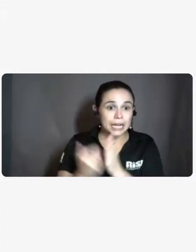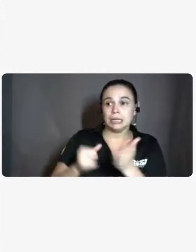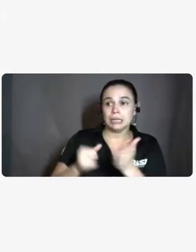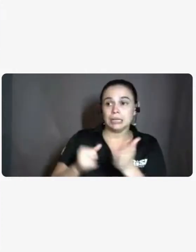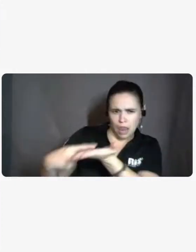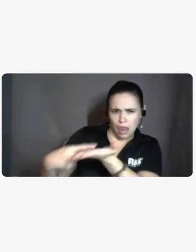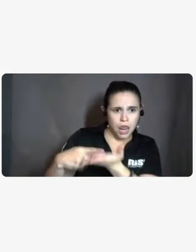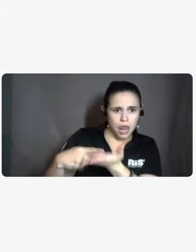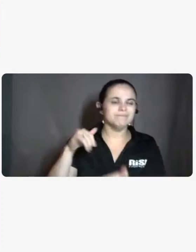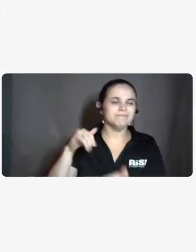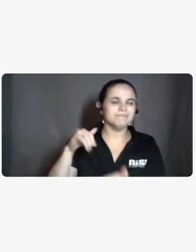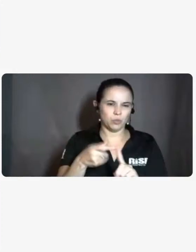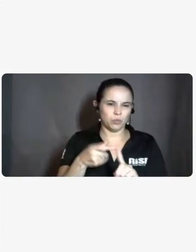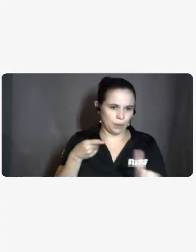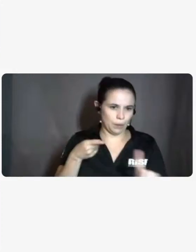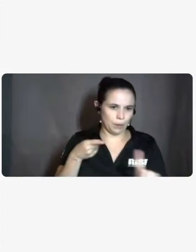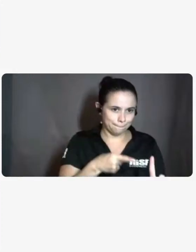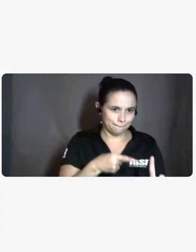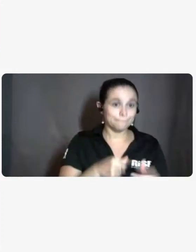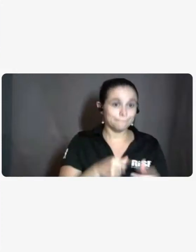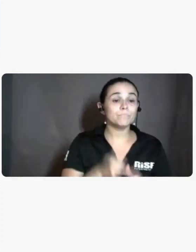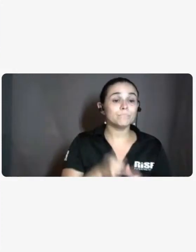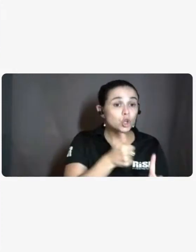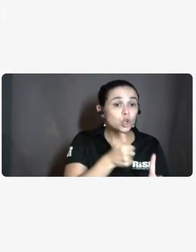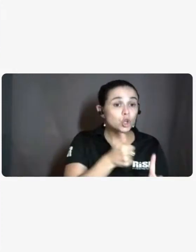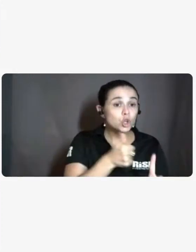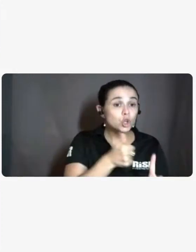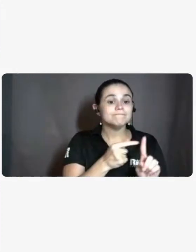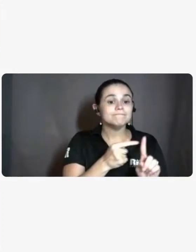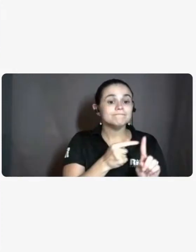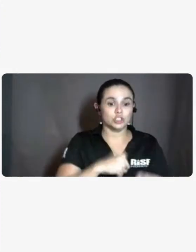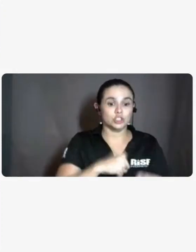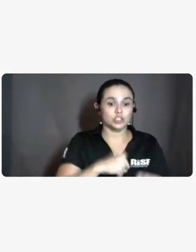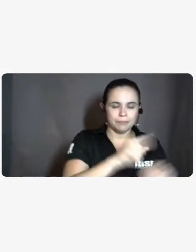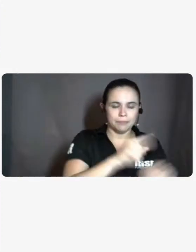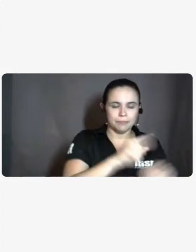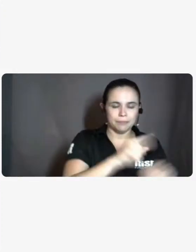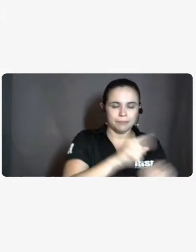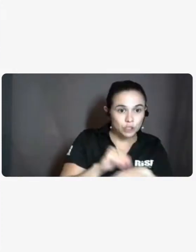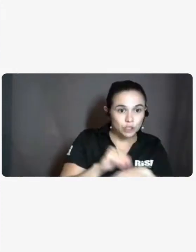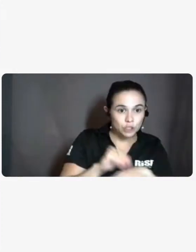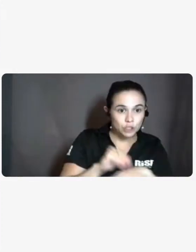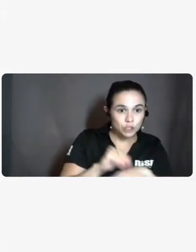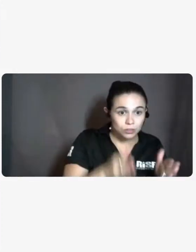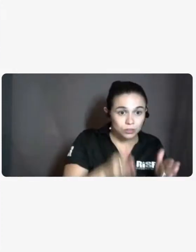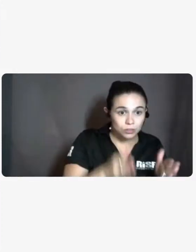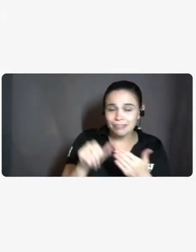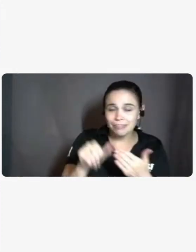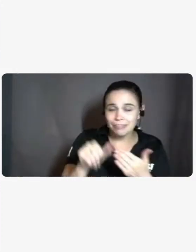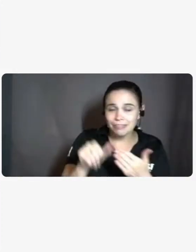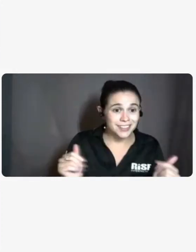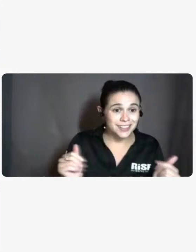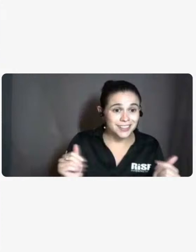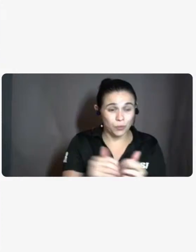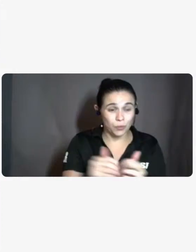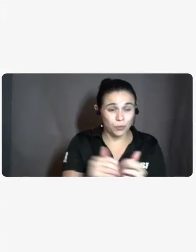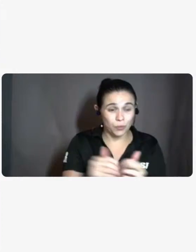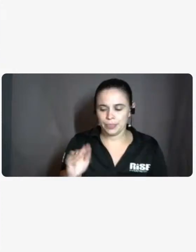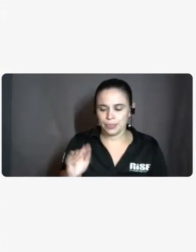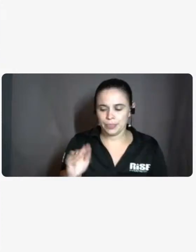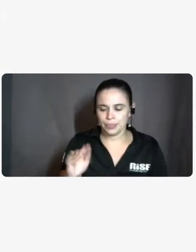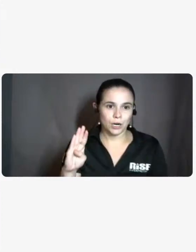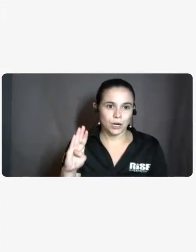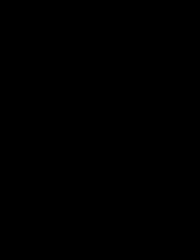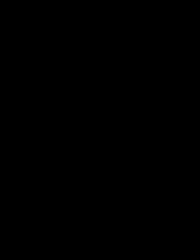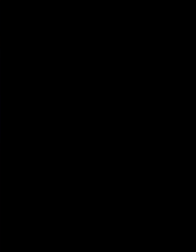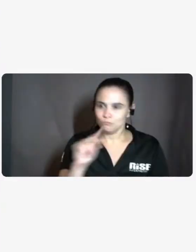She put the consultants together. And without her, we would not have been able to put together all of the different paperwork that was necessary